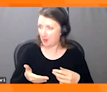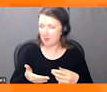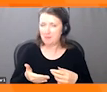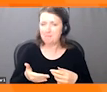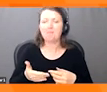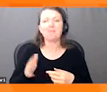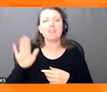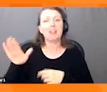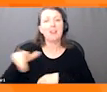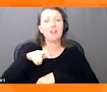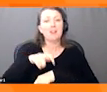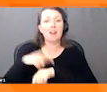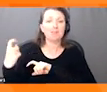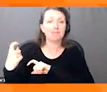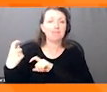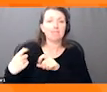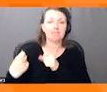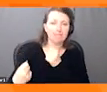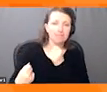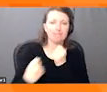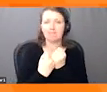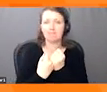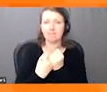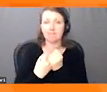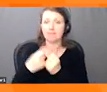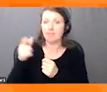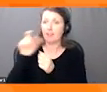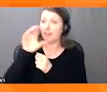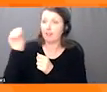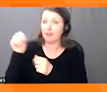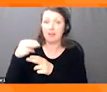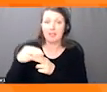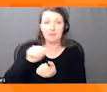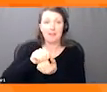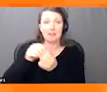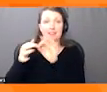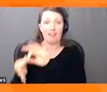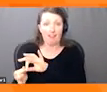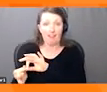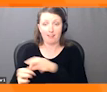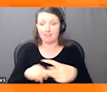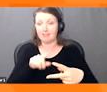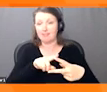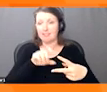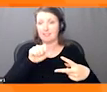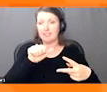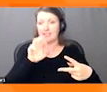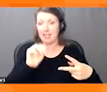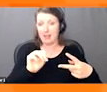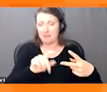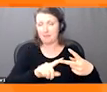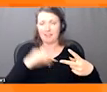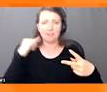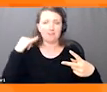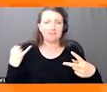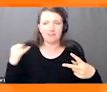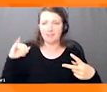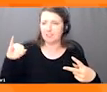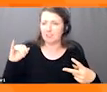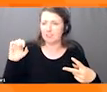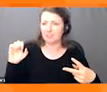is graciously provided in kind by Asign, Samantha and Jeanette. Thank you both for joining us, and thank you to